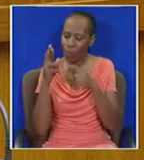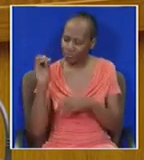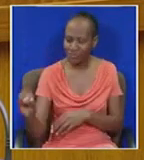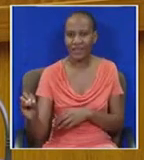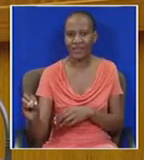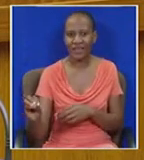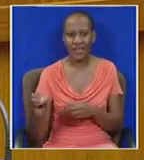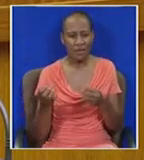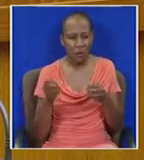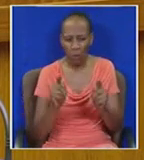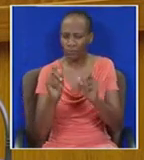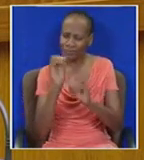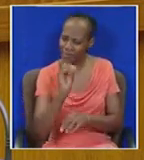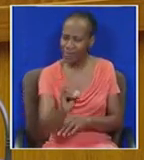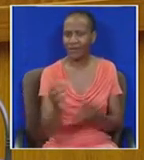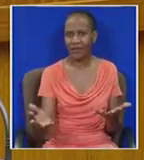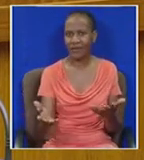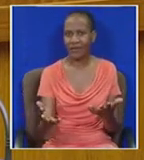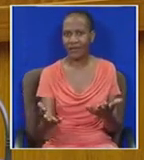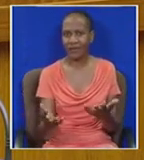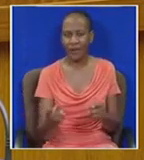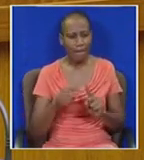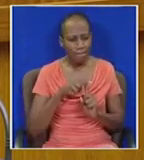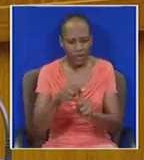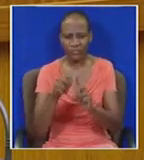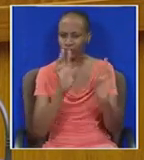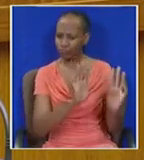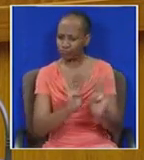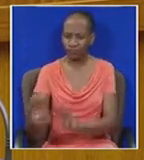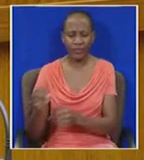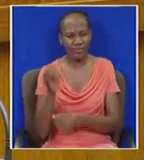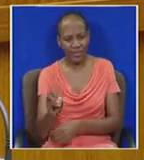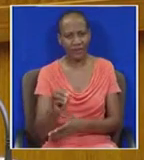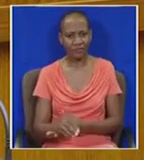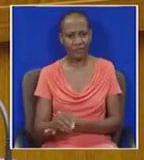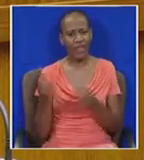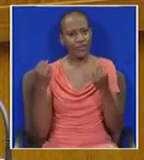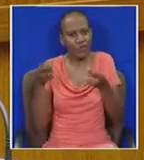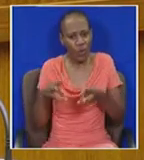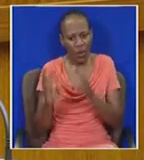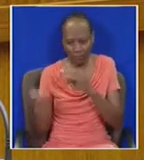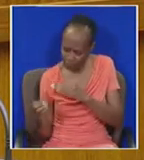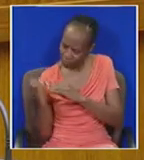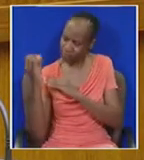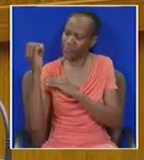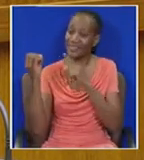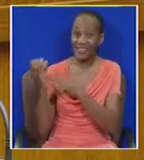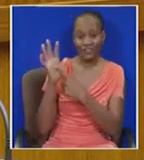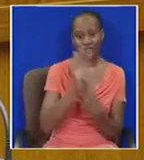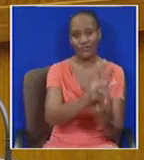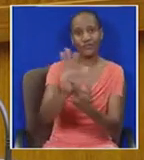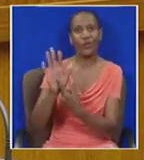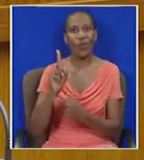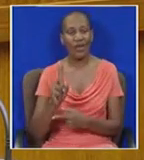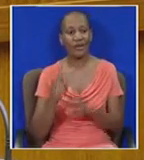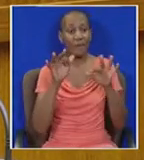and possibilities, full of optimism. A new dawn that recognizes that we, the